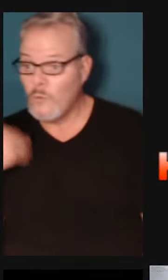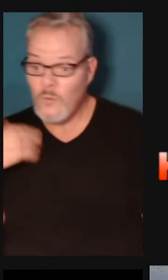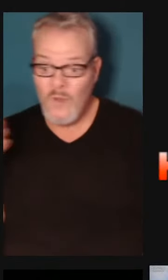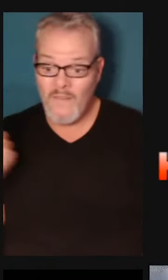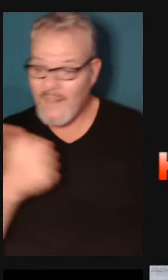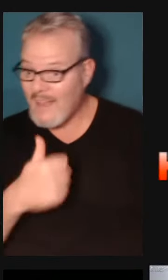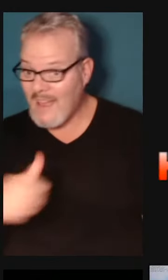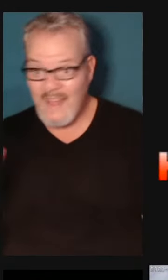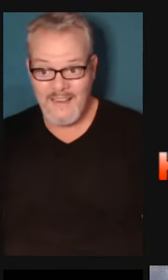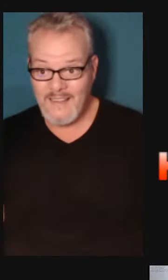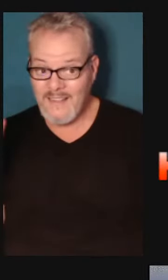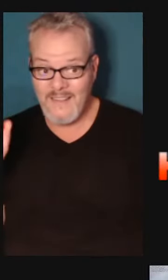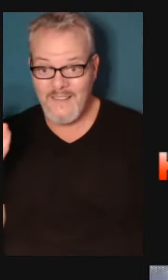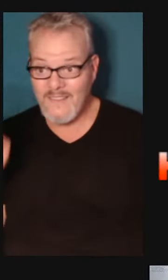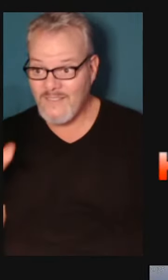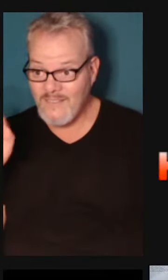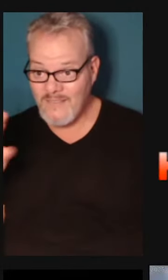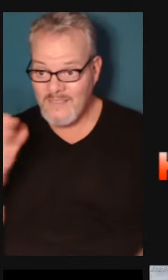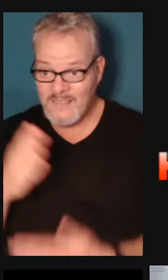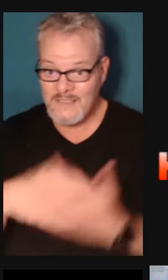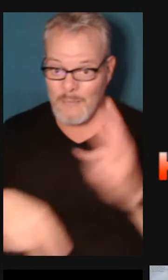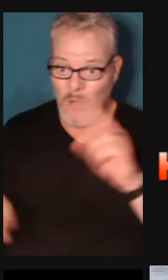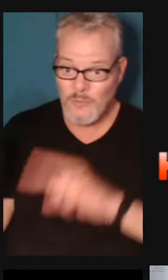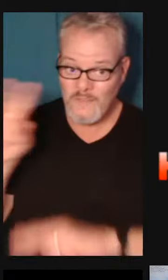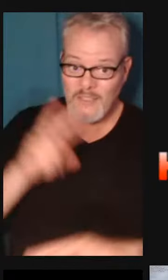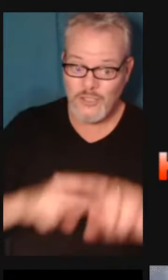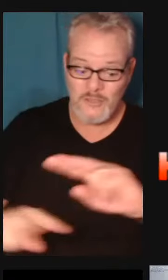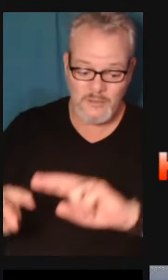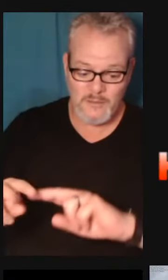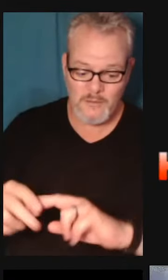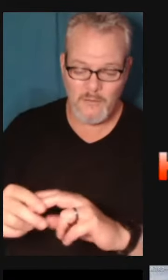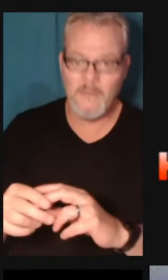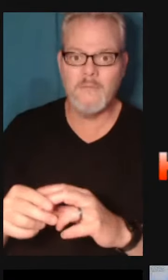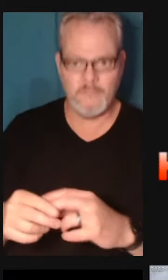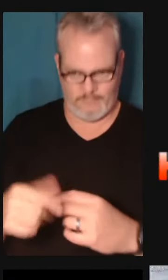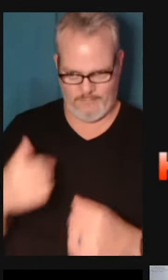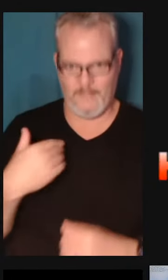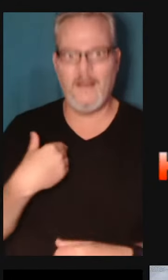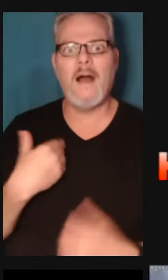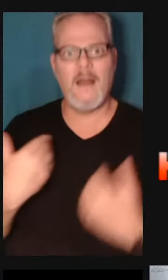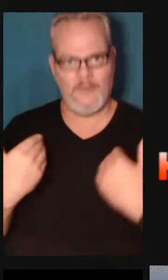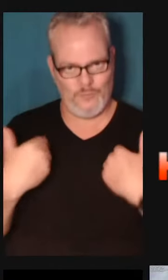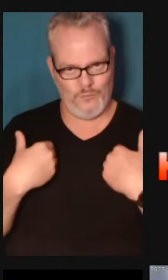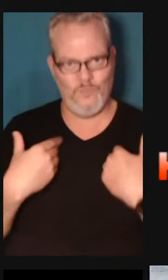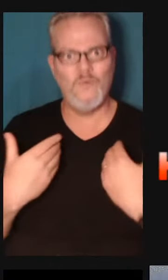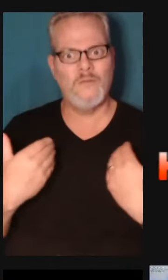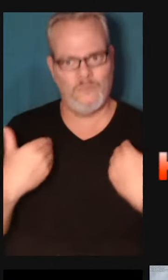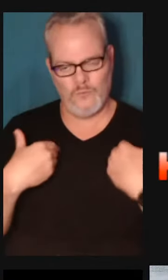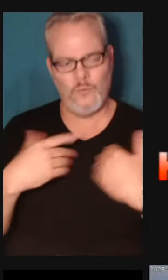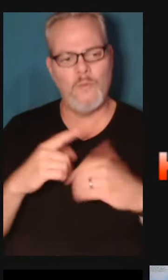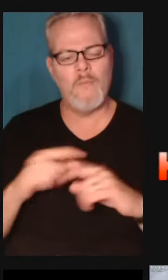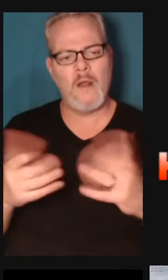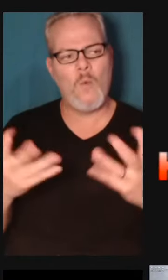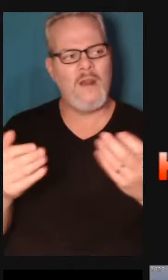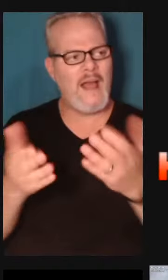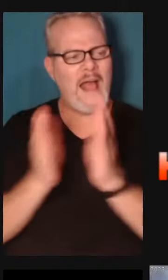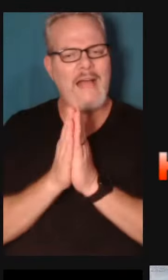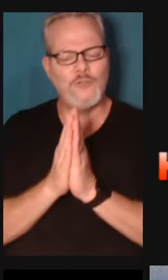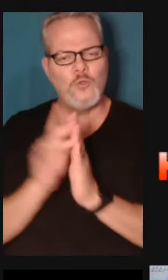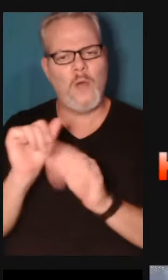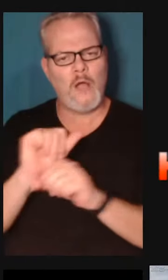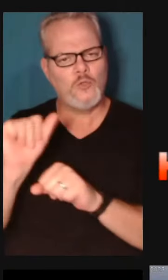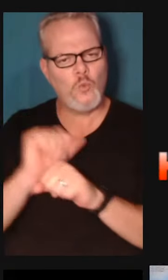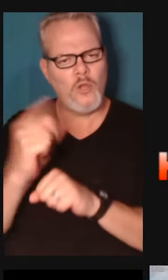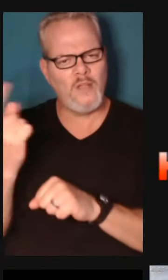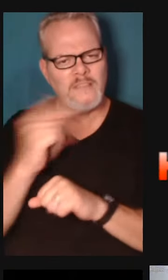add in here? Some observations? I do. But I wanted to ask you, I was working on something in the background, and you